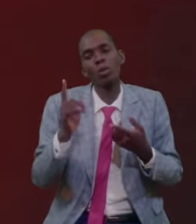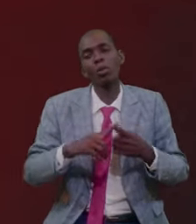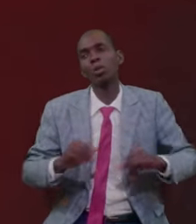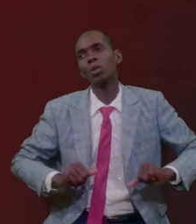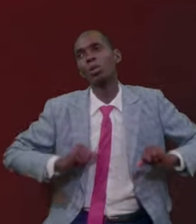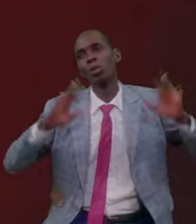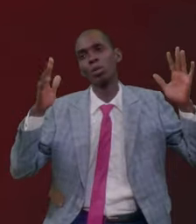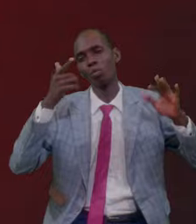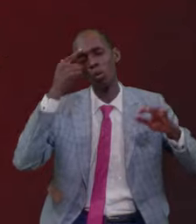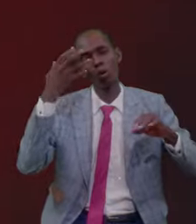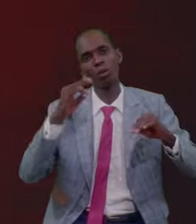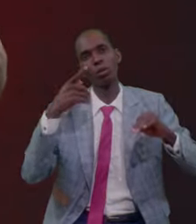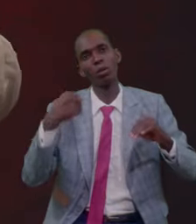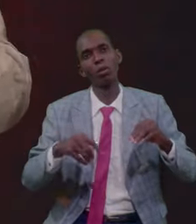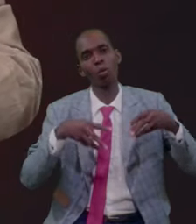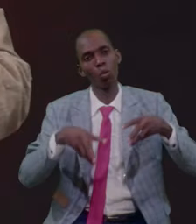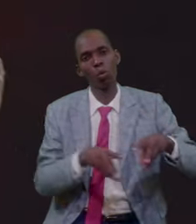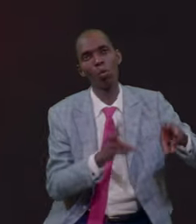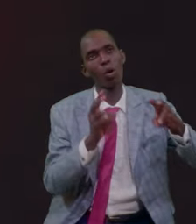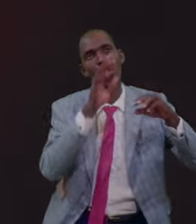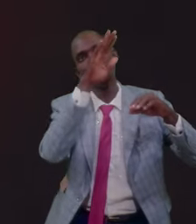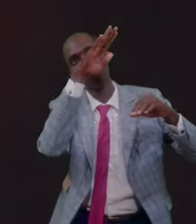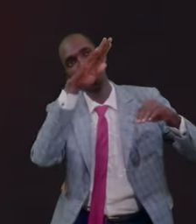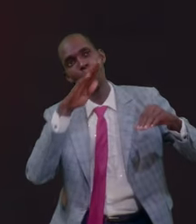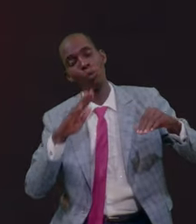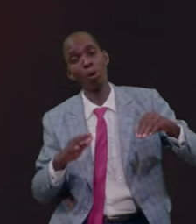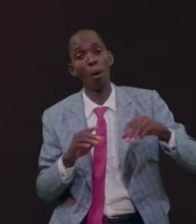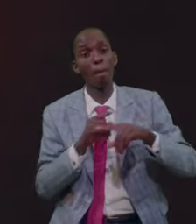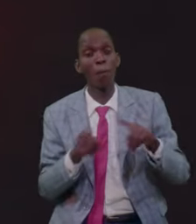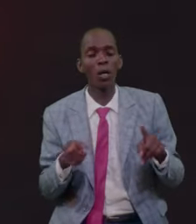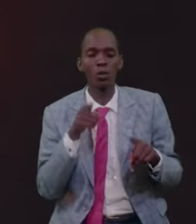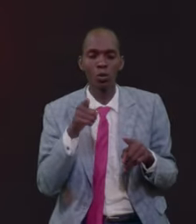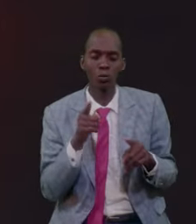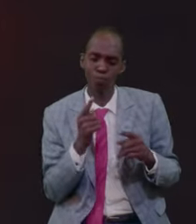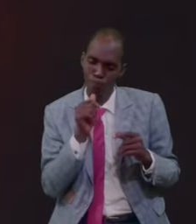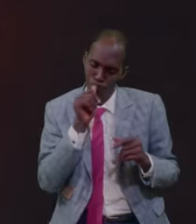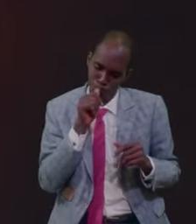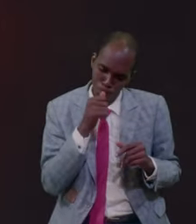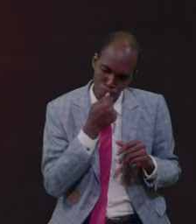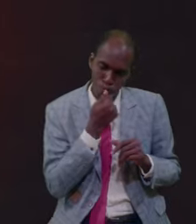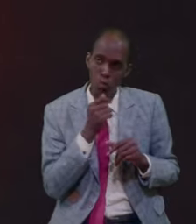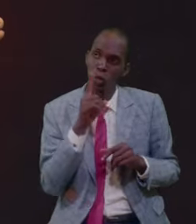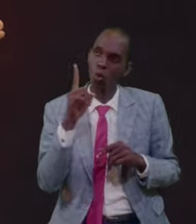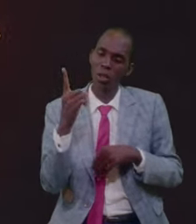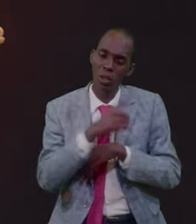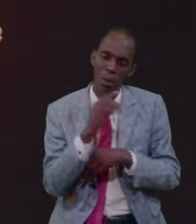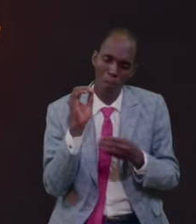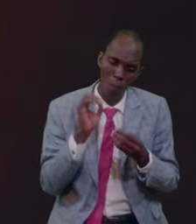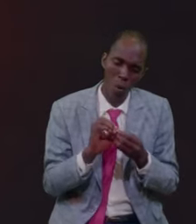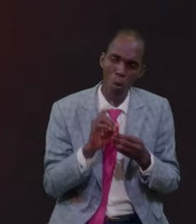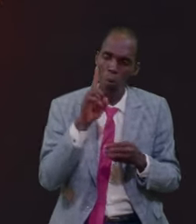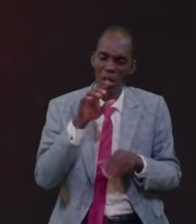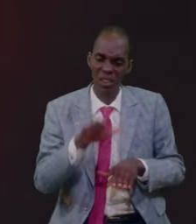the slope, but you are steadfast. One step more, one day more, one activity